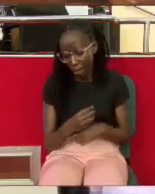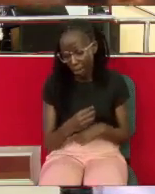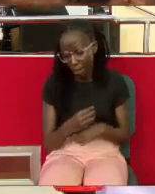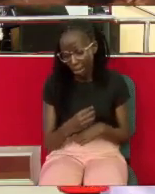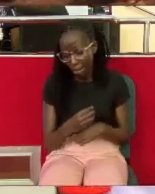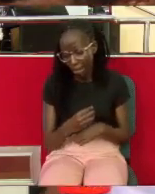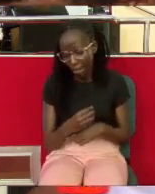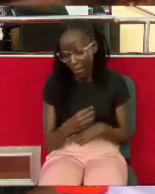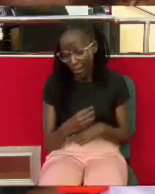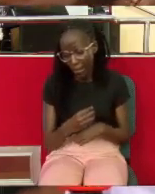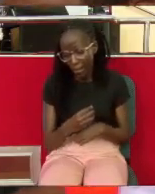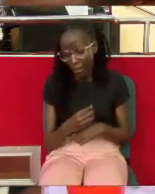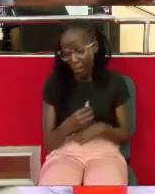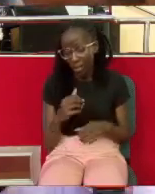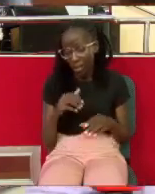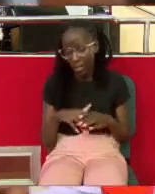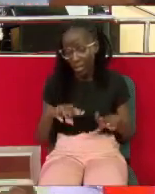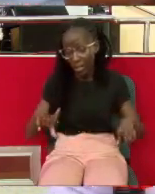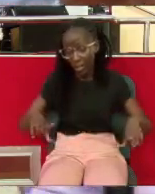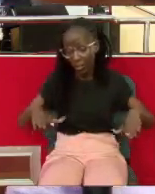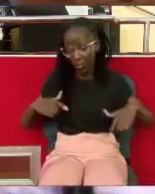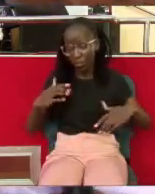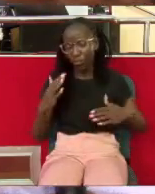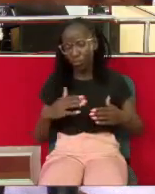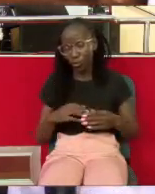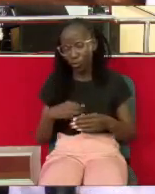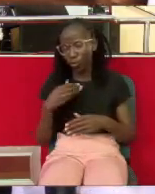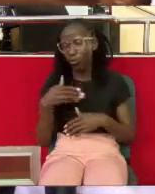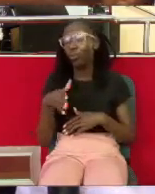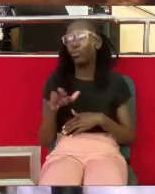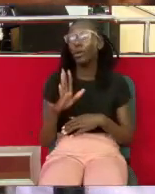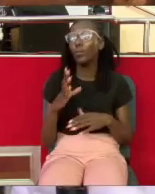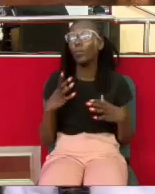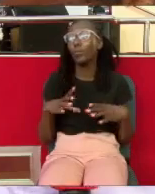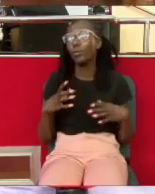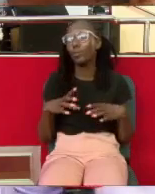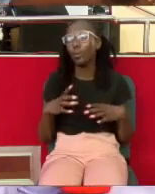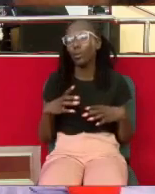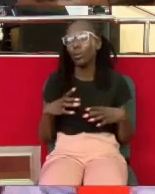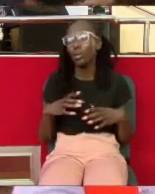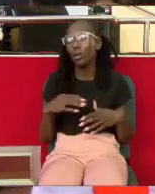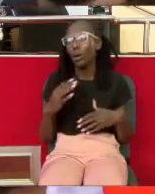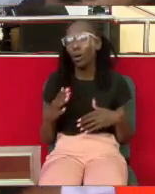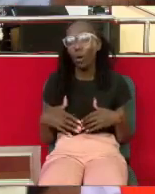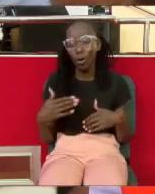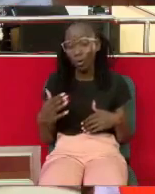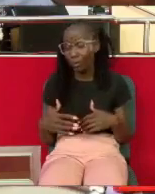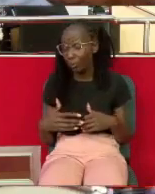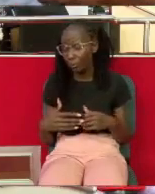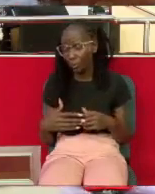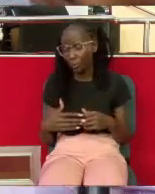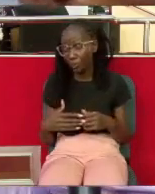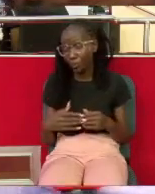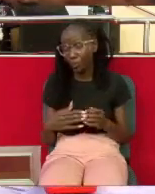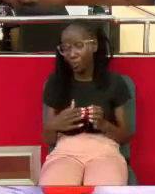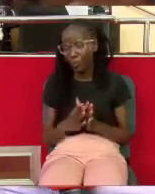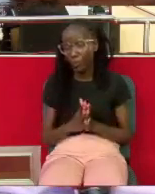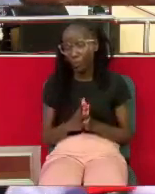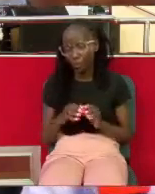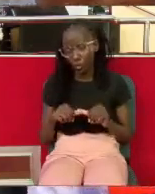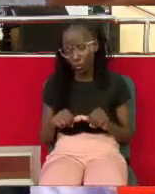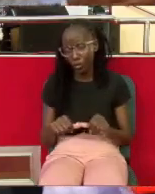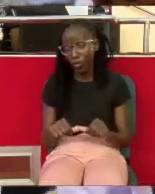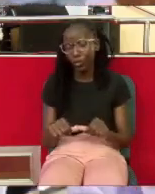in the lives of your people, how I pray that that faith shall bring forth